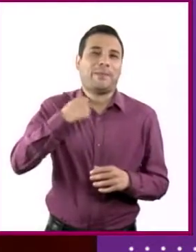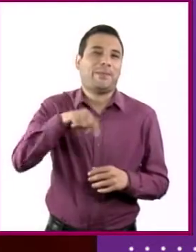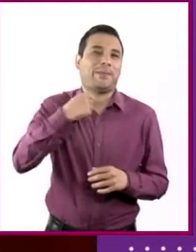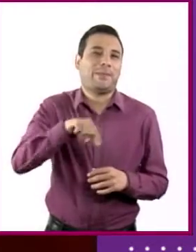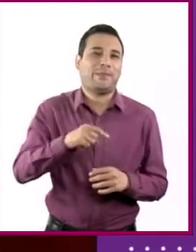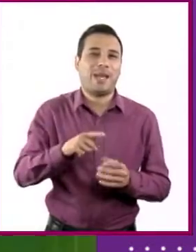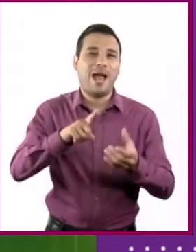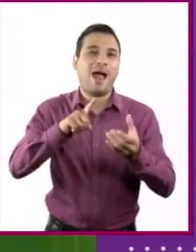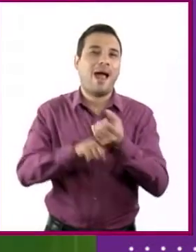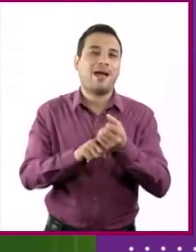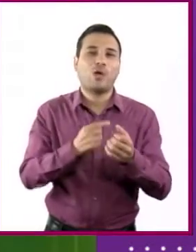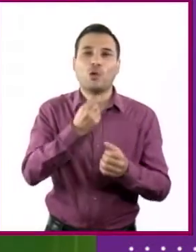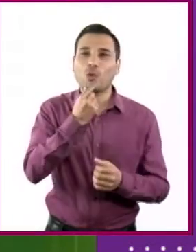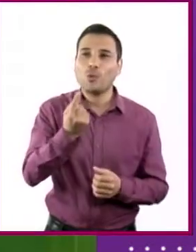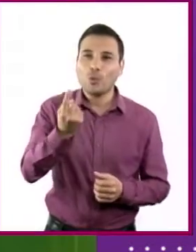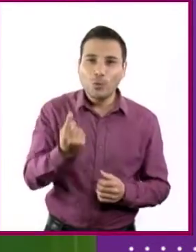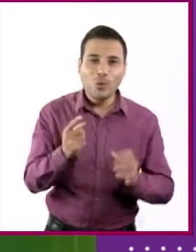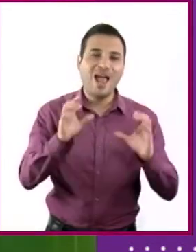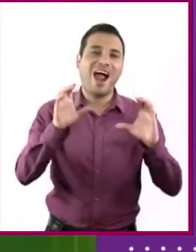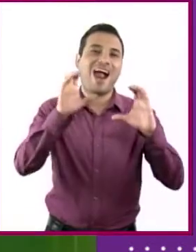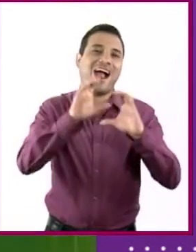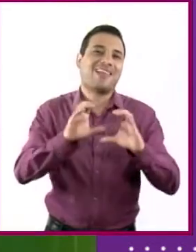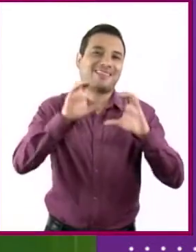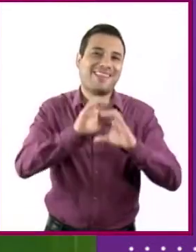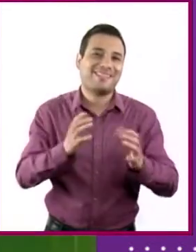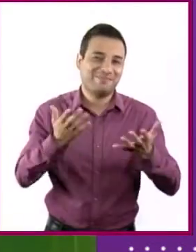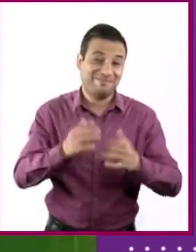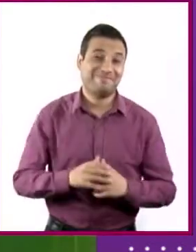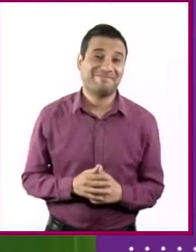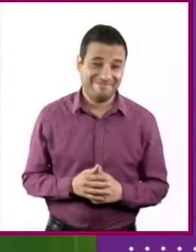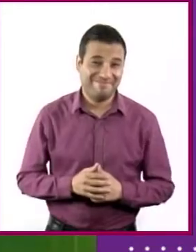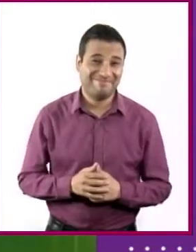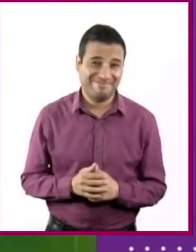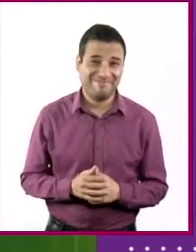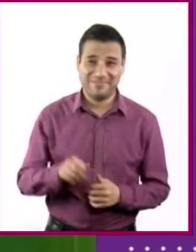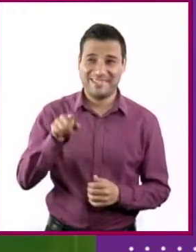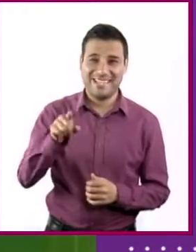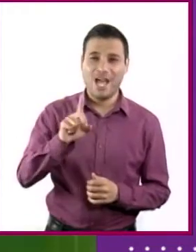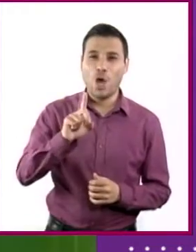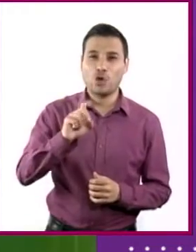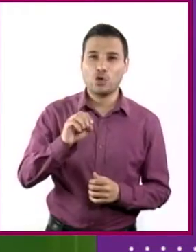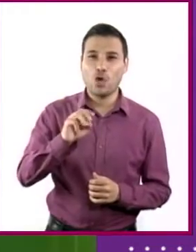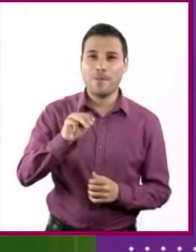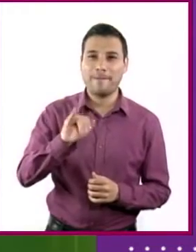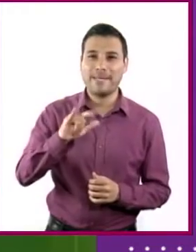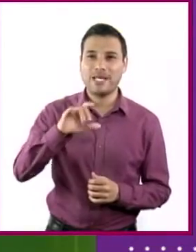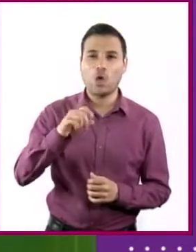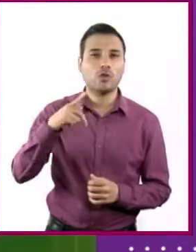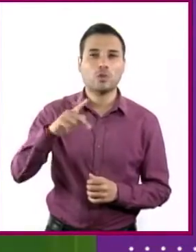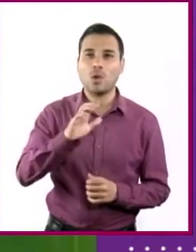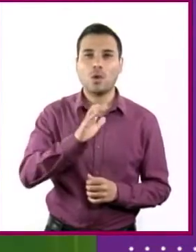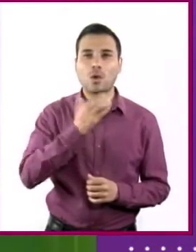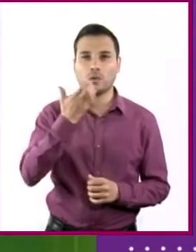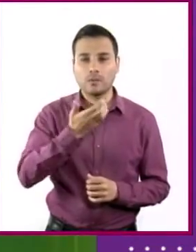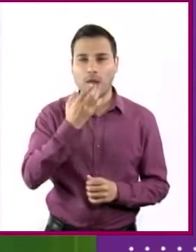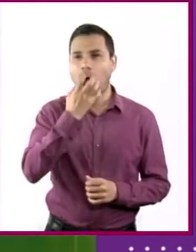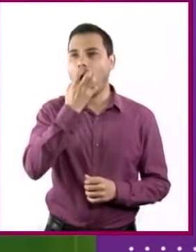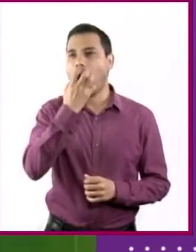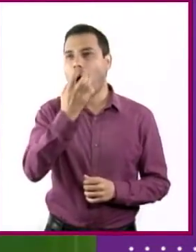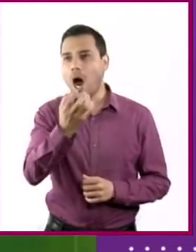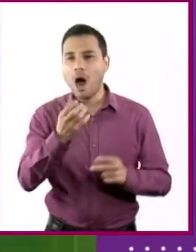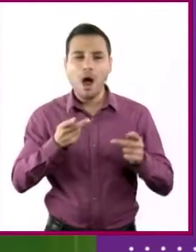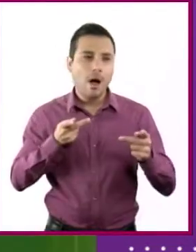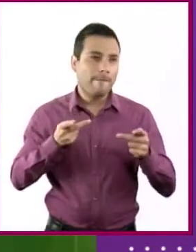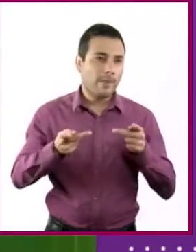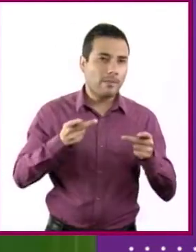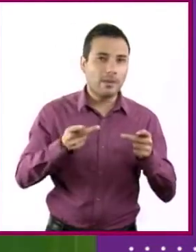de ópera. Sí, los ruidos que hacía Domingo Pérez con la boca para preparar su ensayo de canto parecían